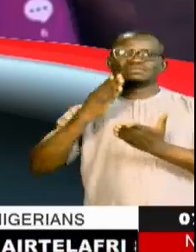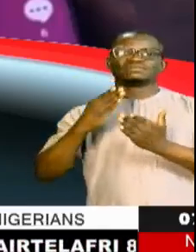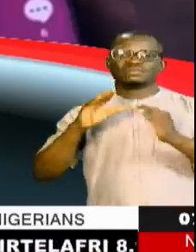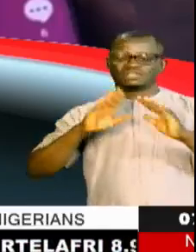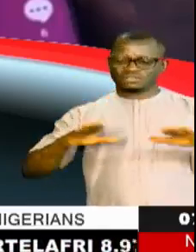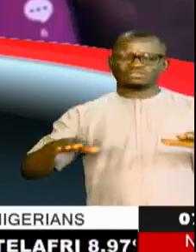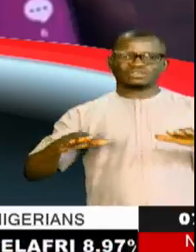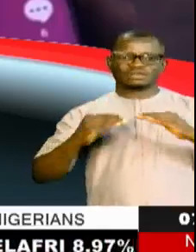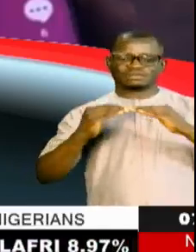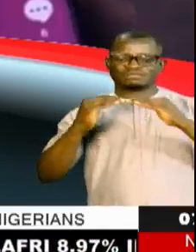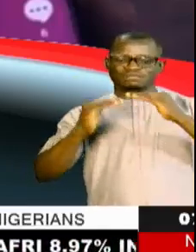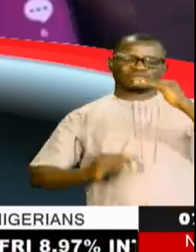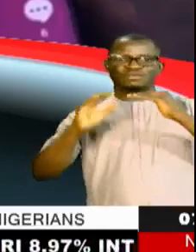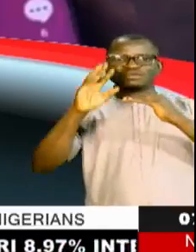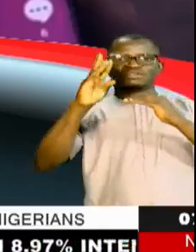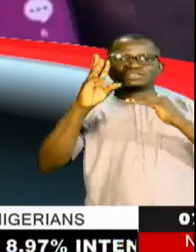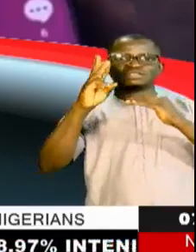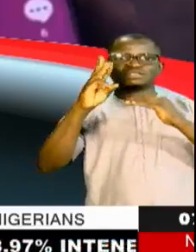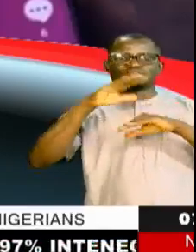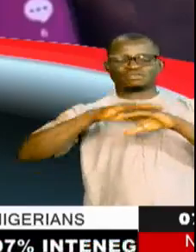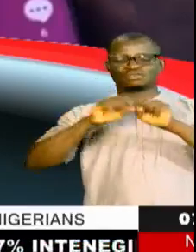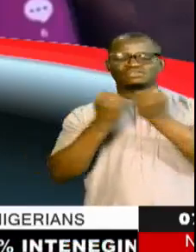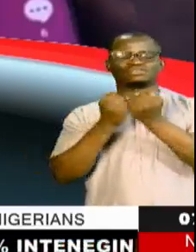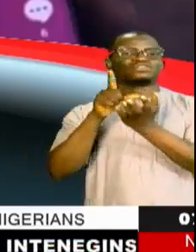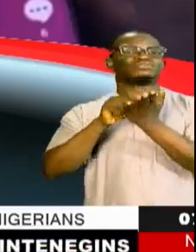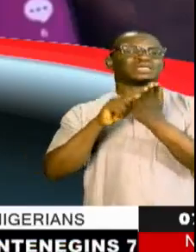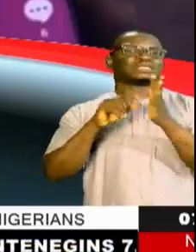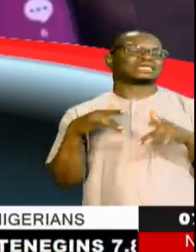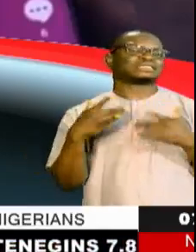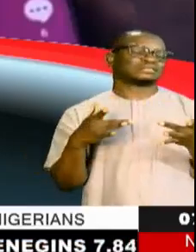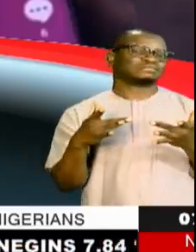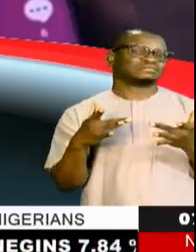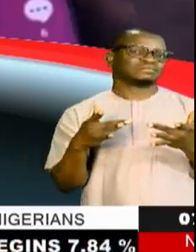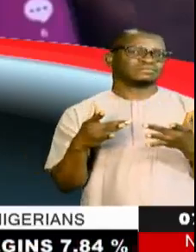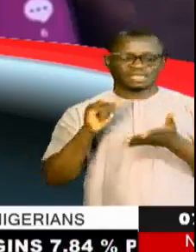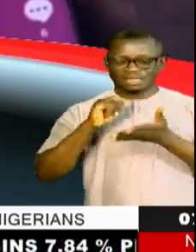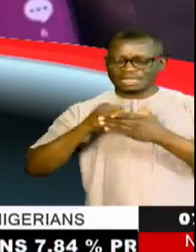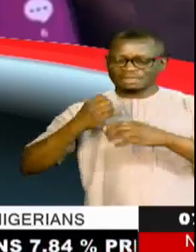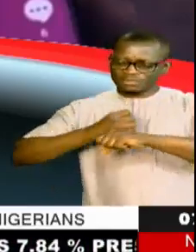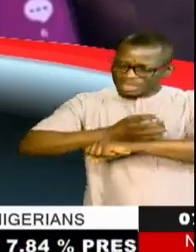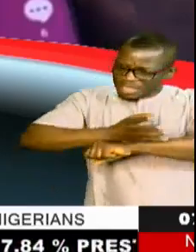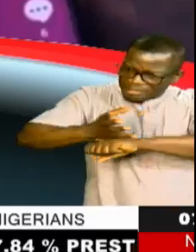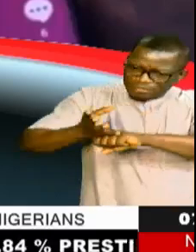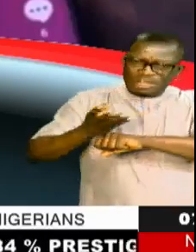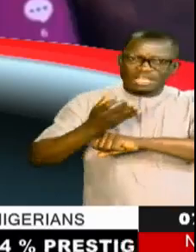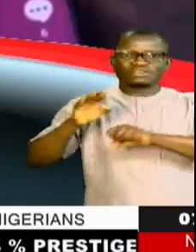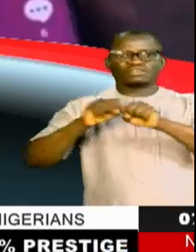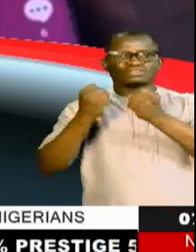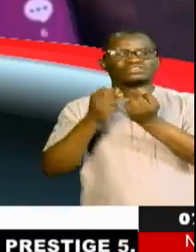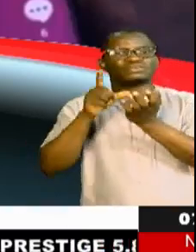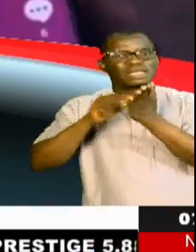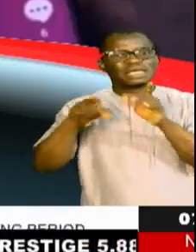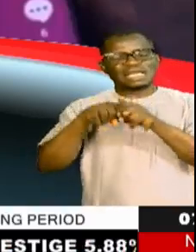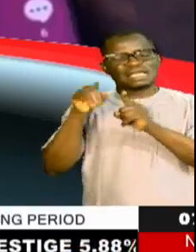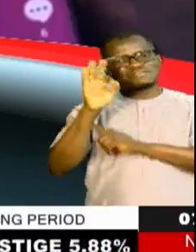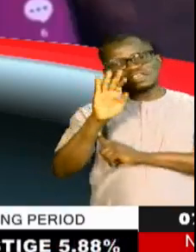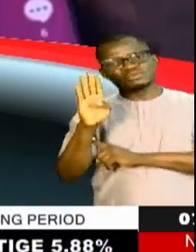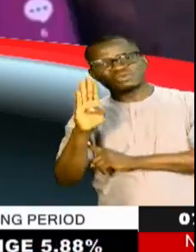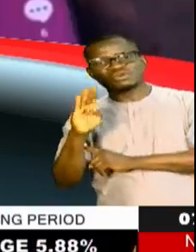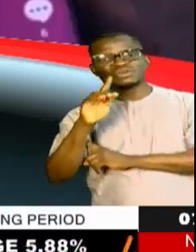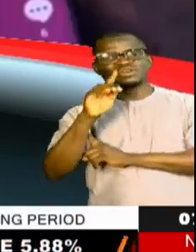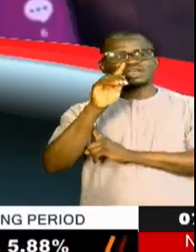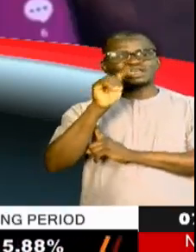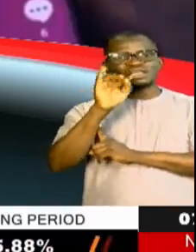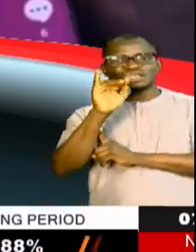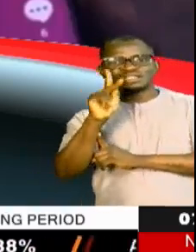old from social media, saying the pervasive influence of platforms like Facebook and TikTok